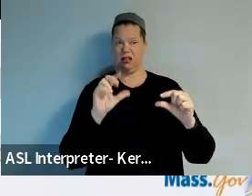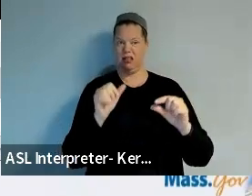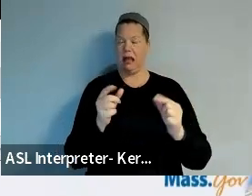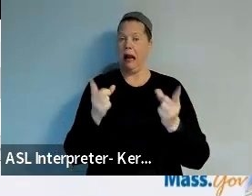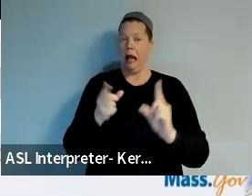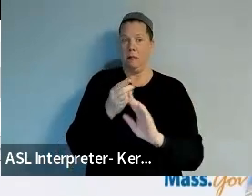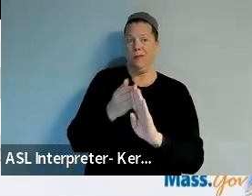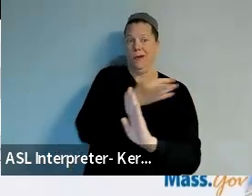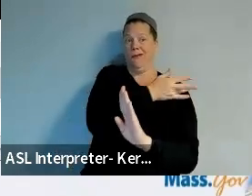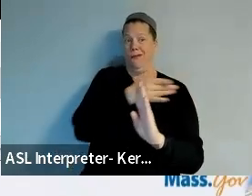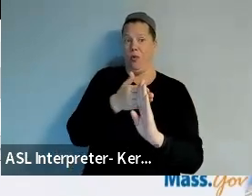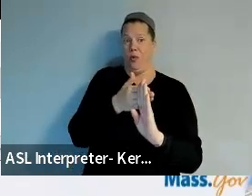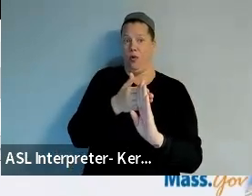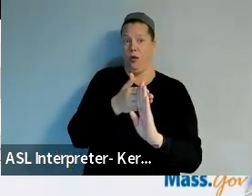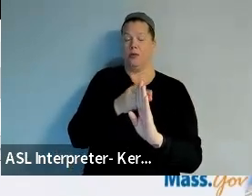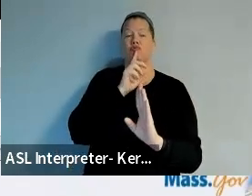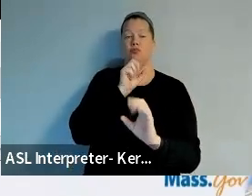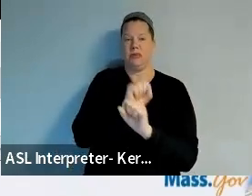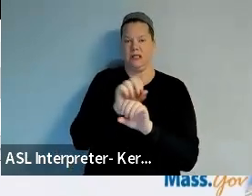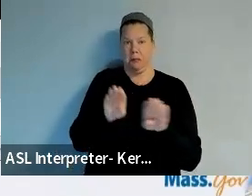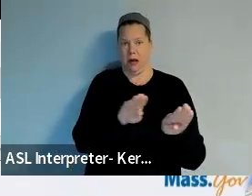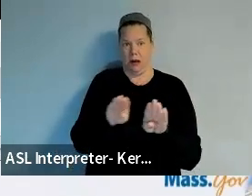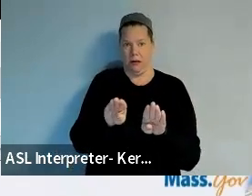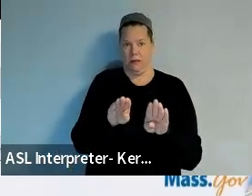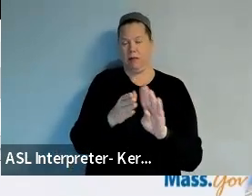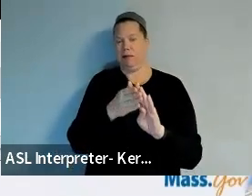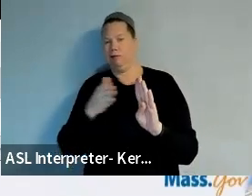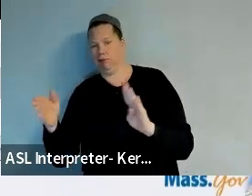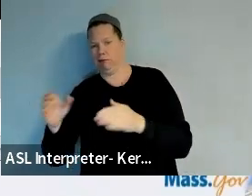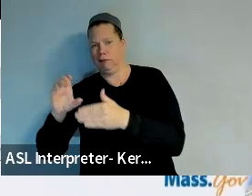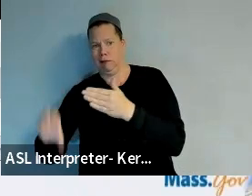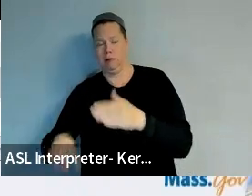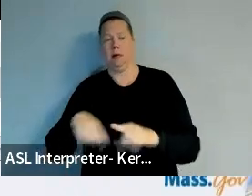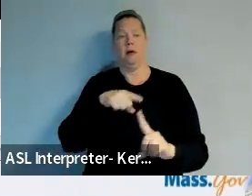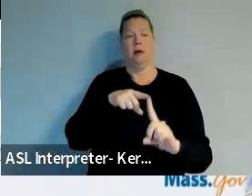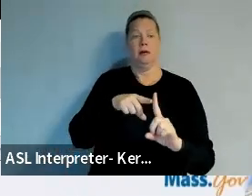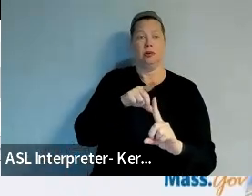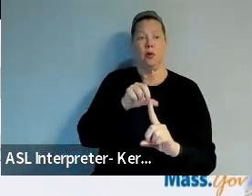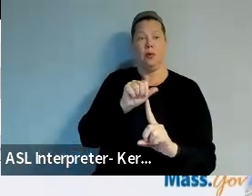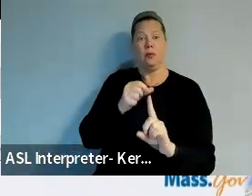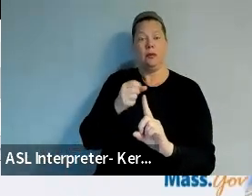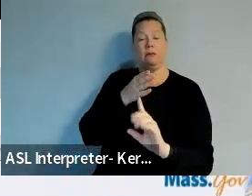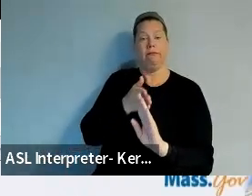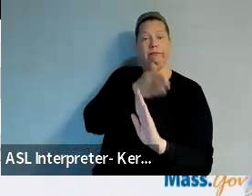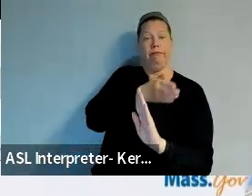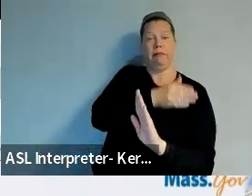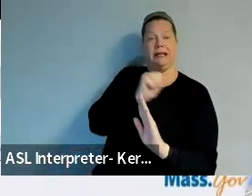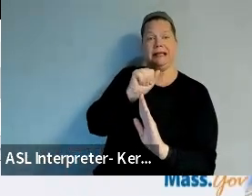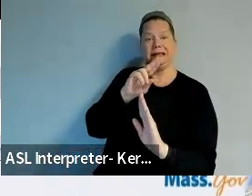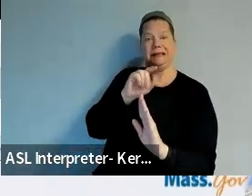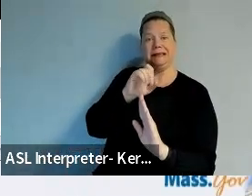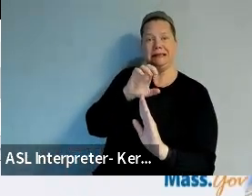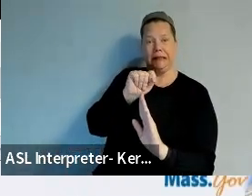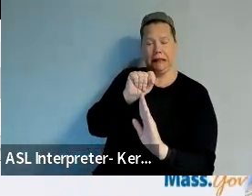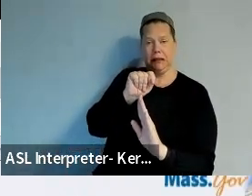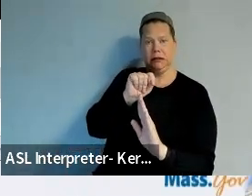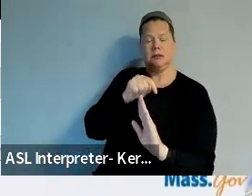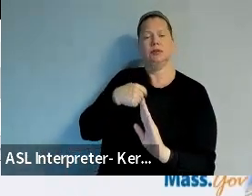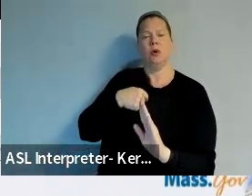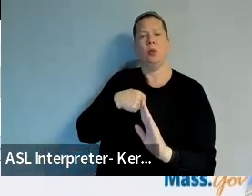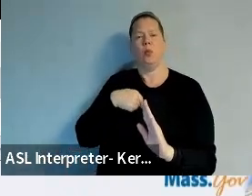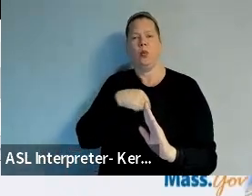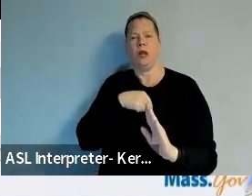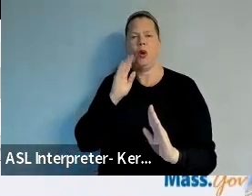Let's type in that the individual was distracted by activity across the street.